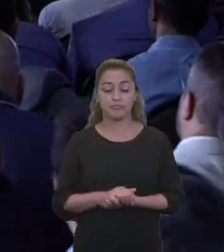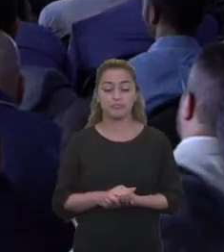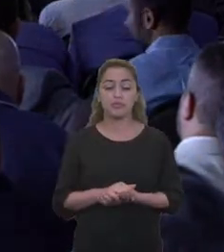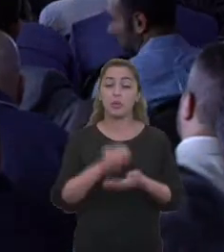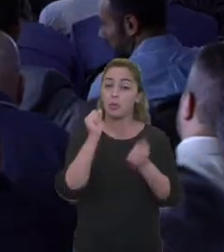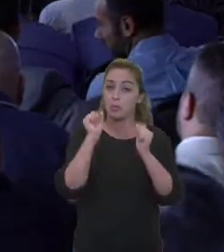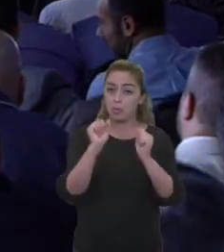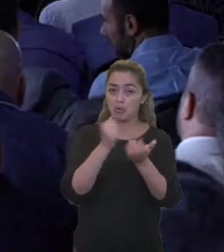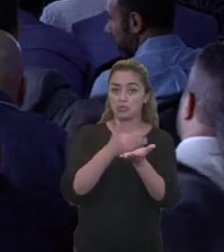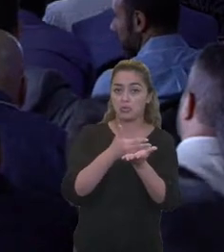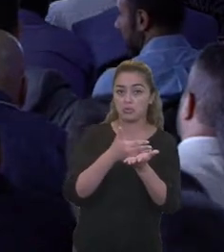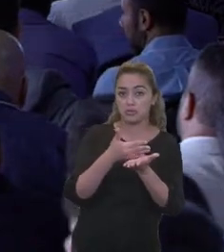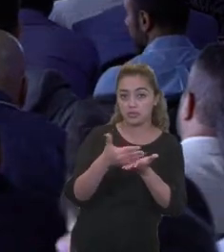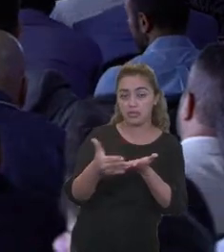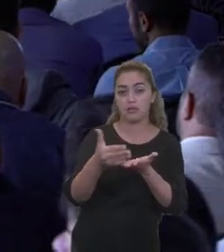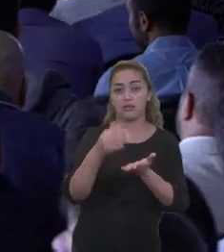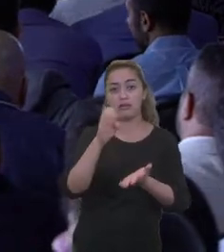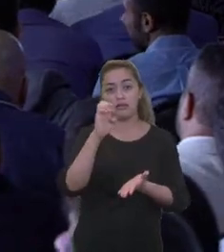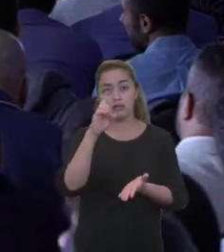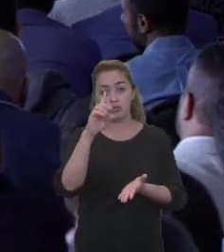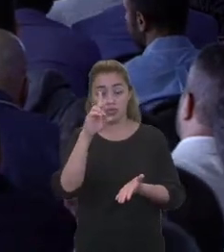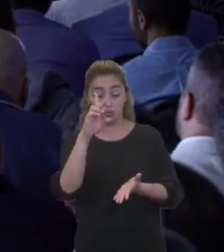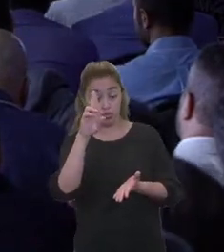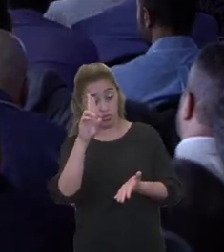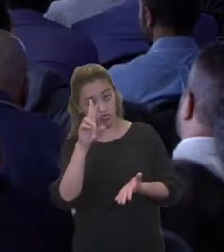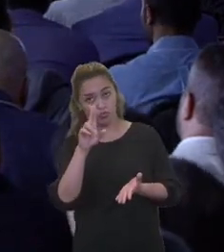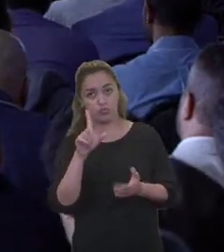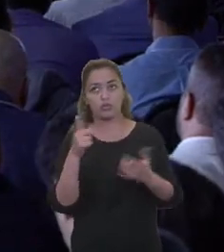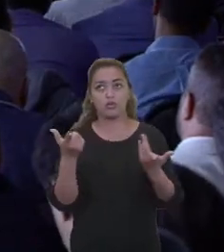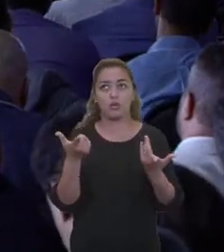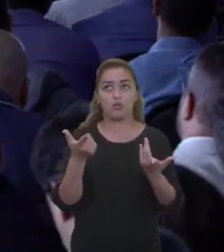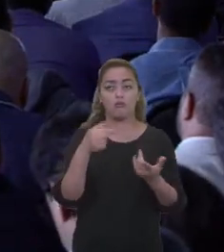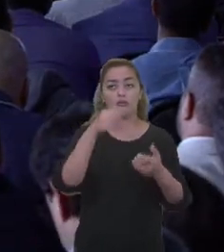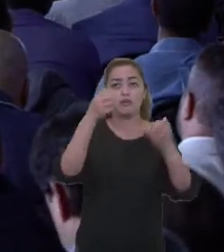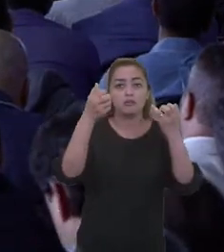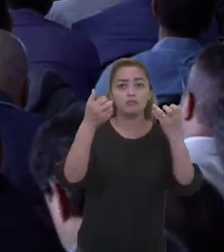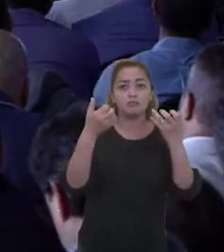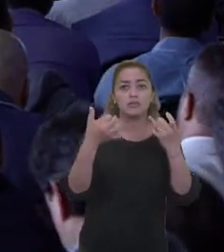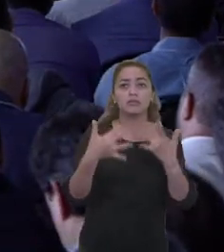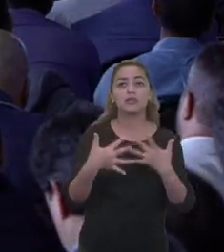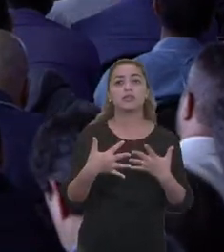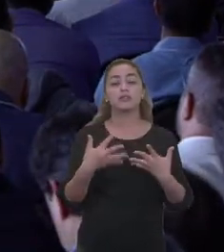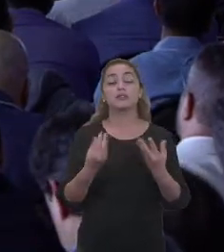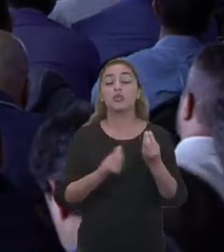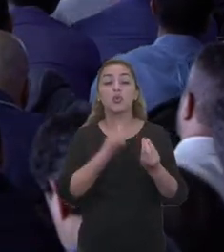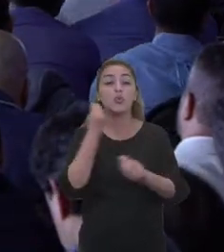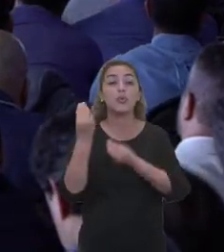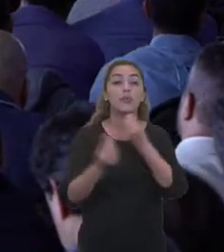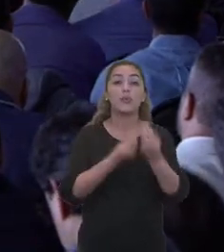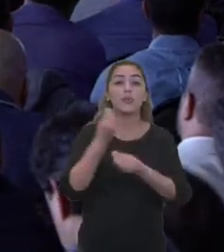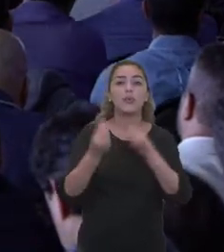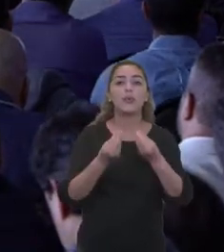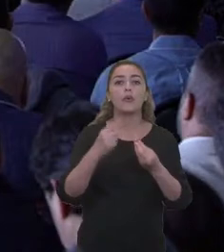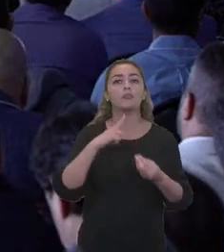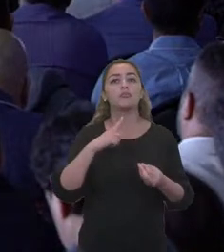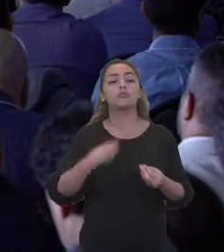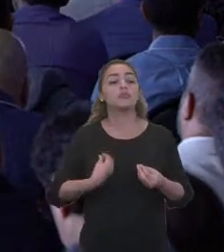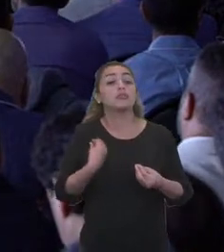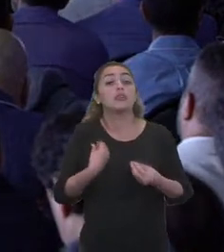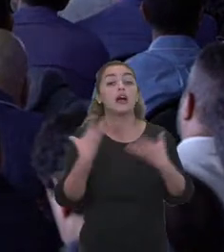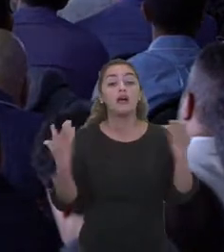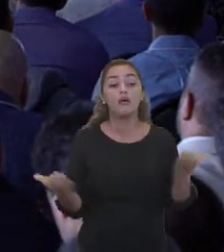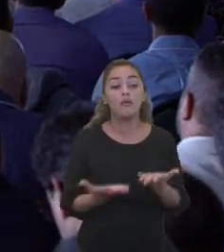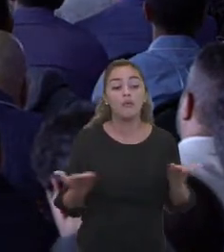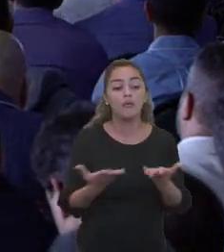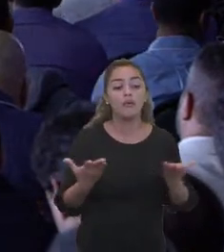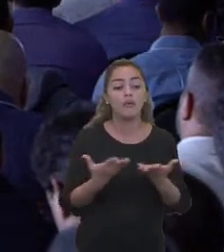you. Edu, please start talking about your NGO Generation Hawks.